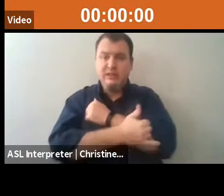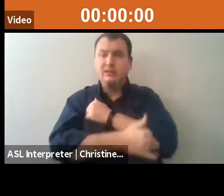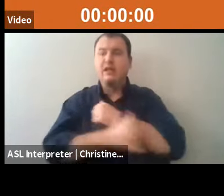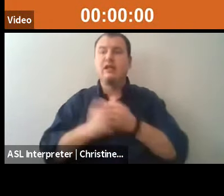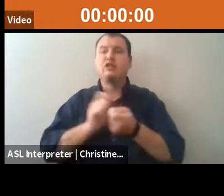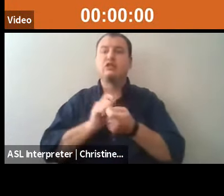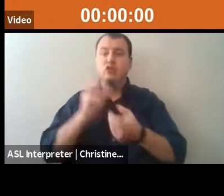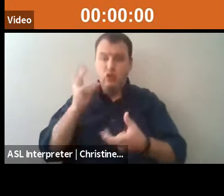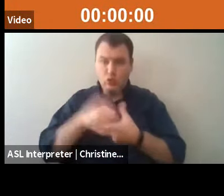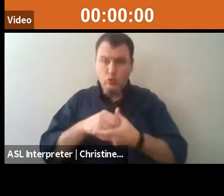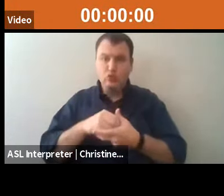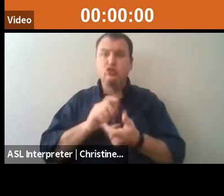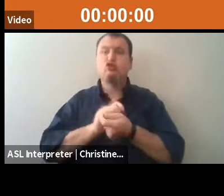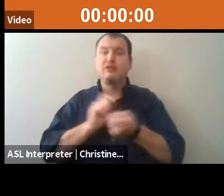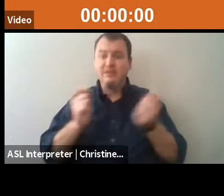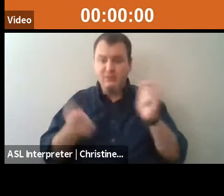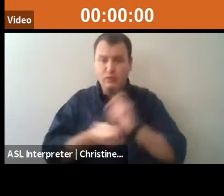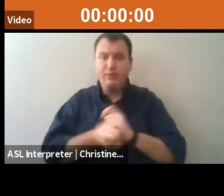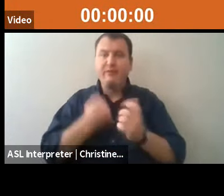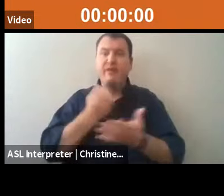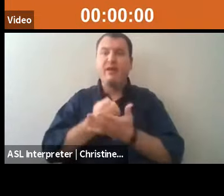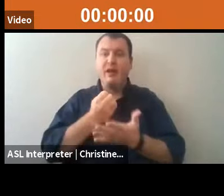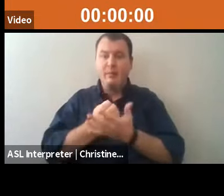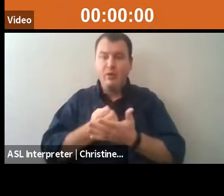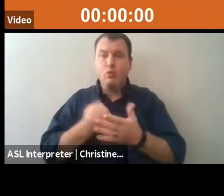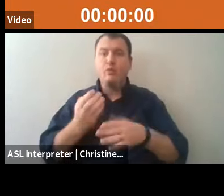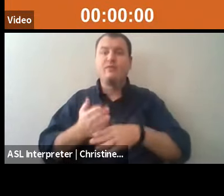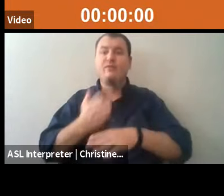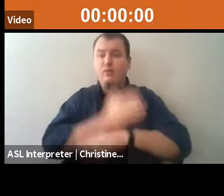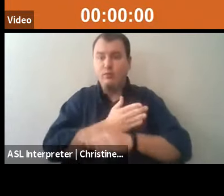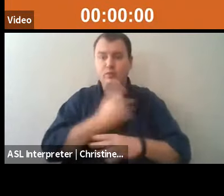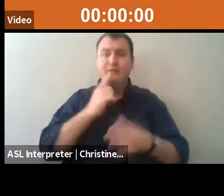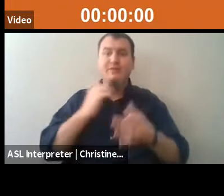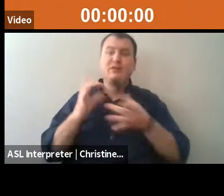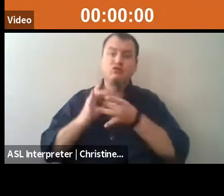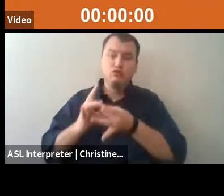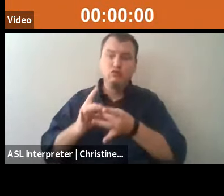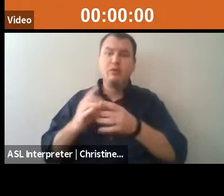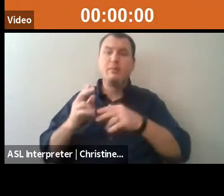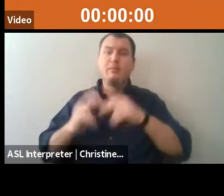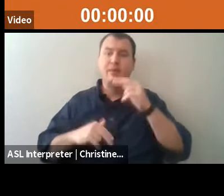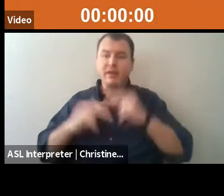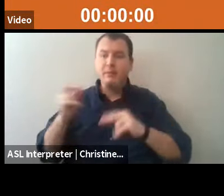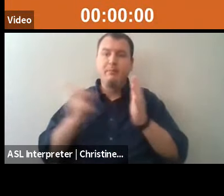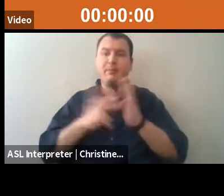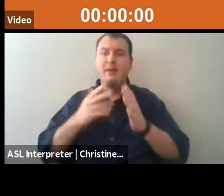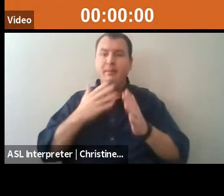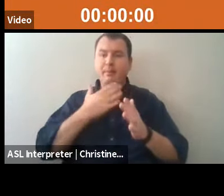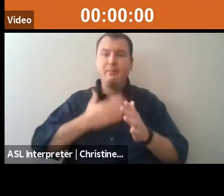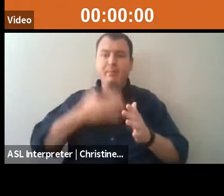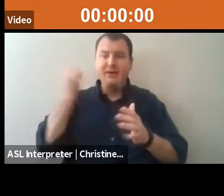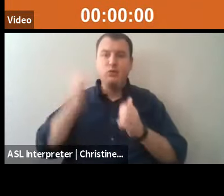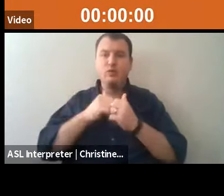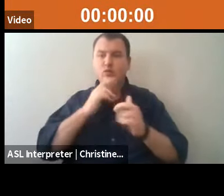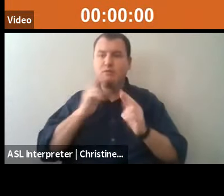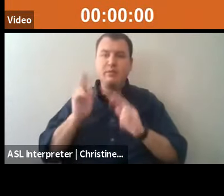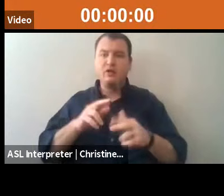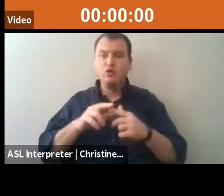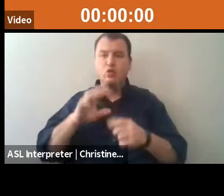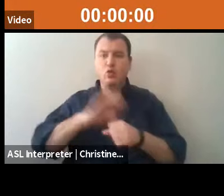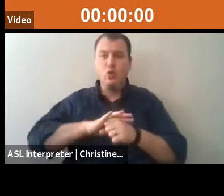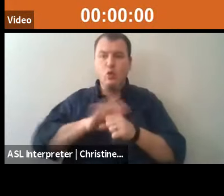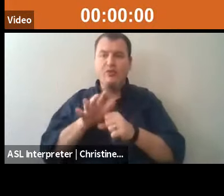transformative economic reforms when we now with joint forces build back better in response of the COVID-19